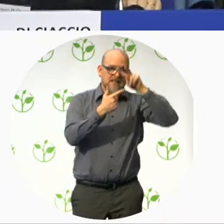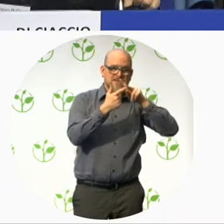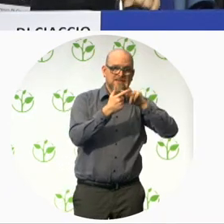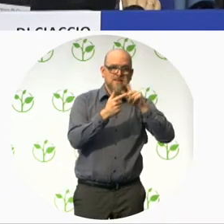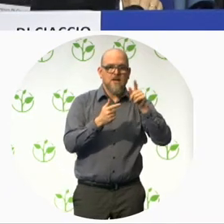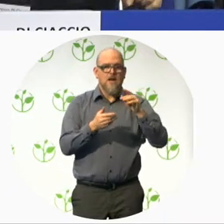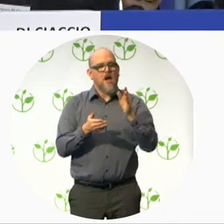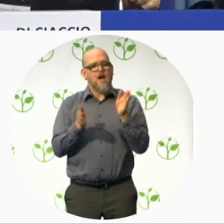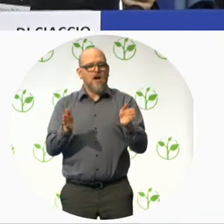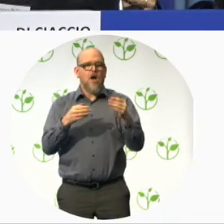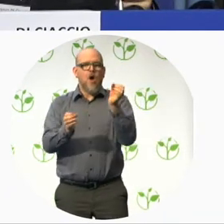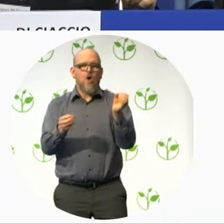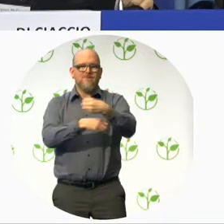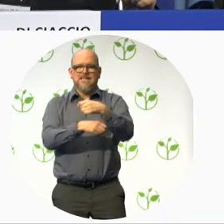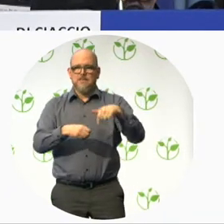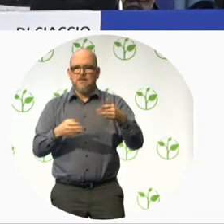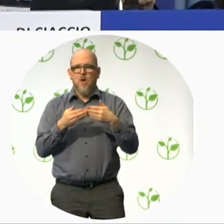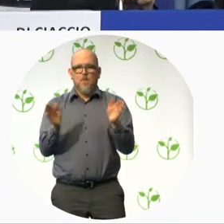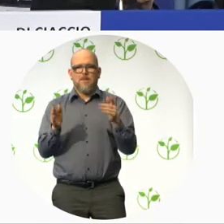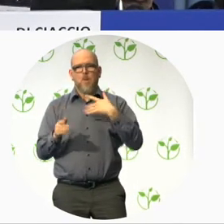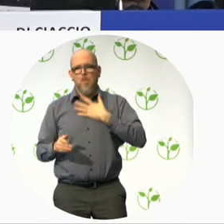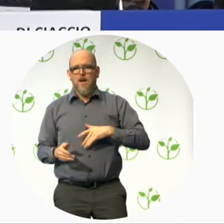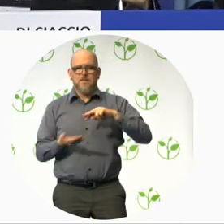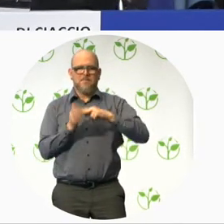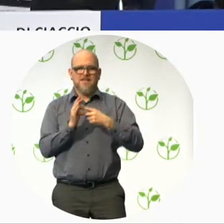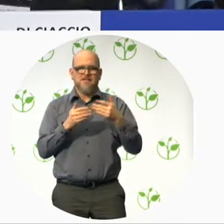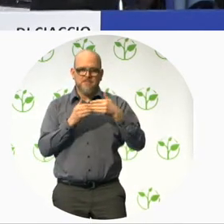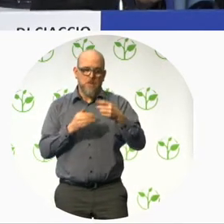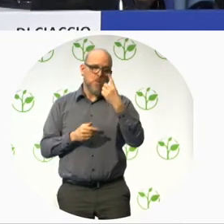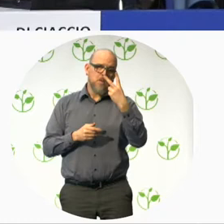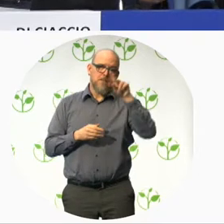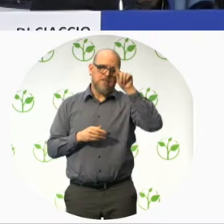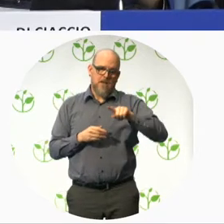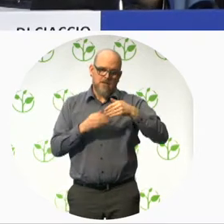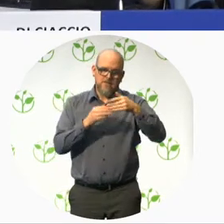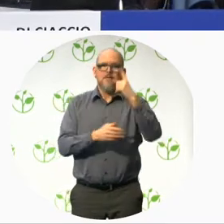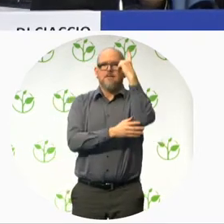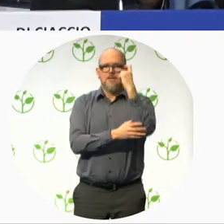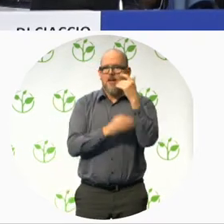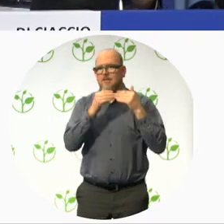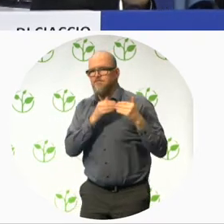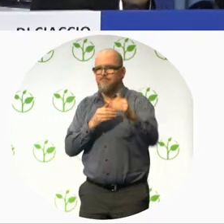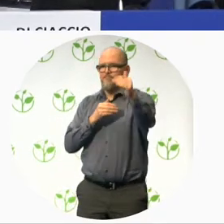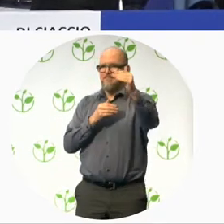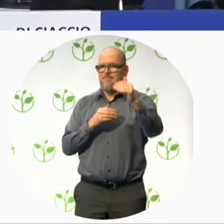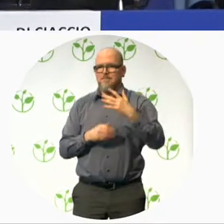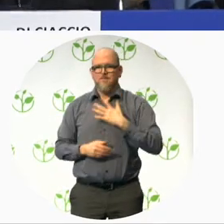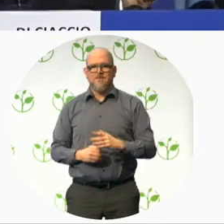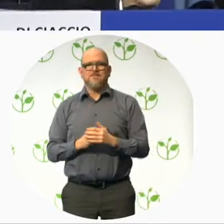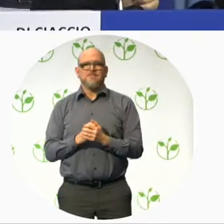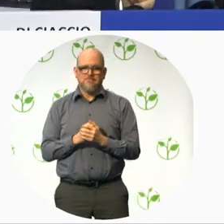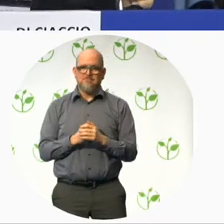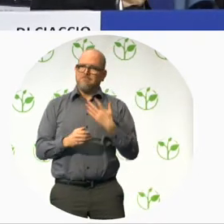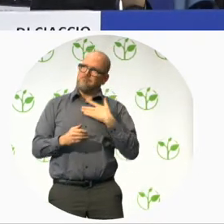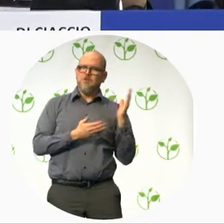launch in Austria our service. And then I launched another challenge that we can, for the Gallaudet